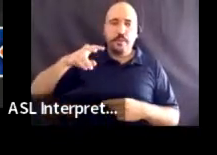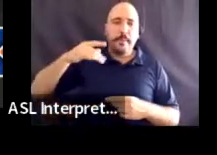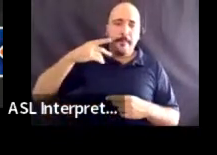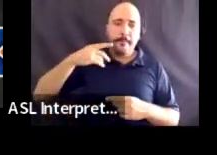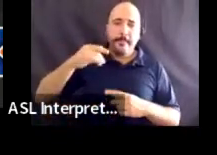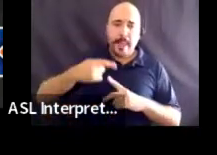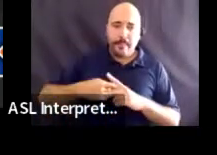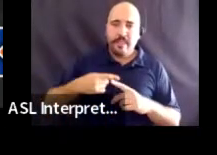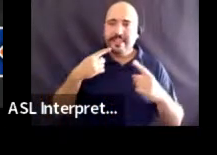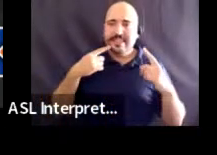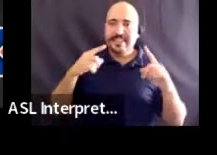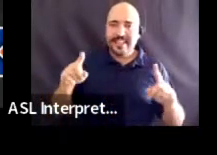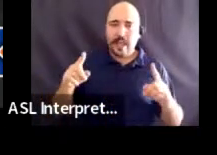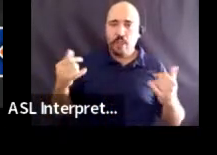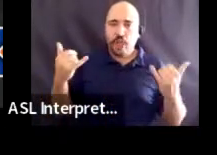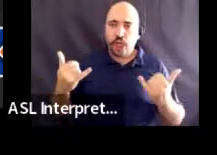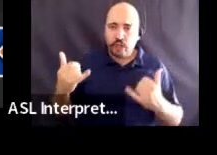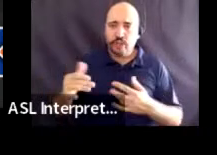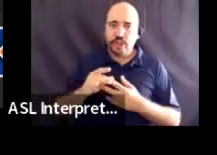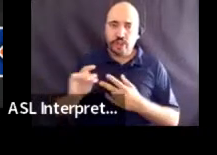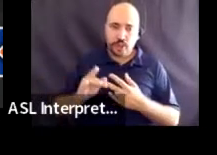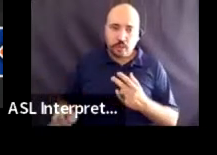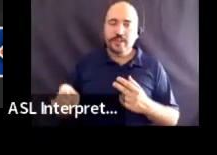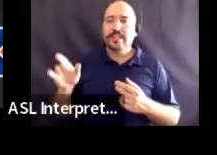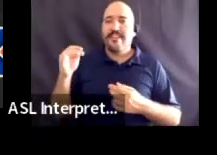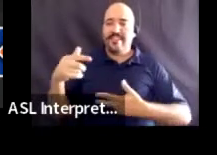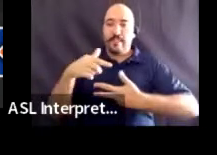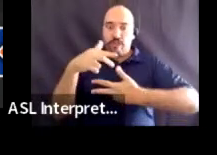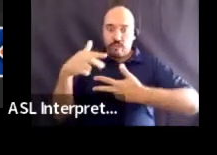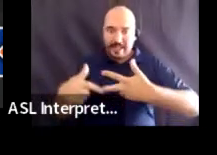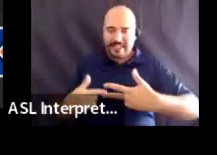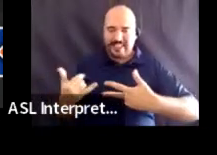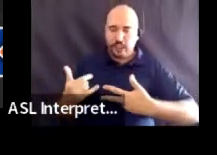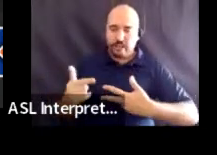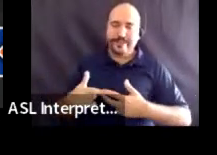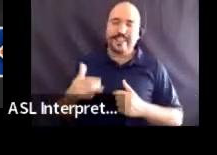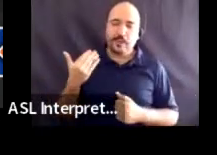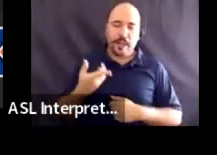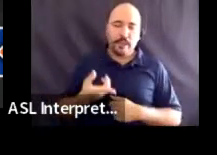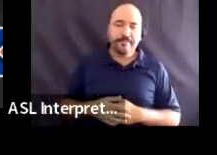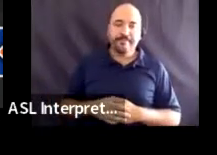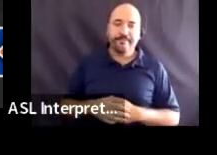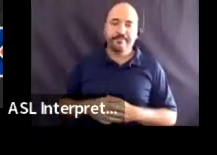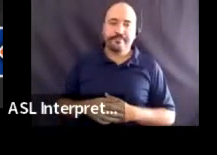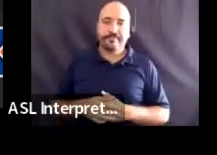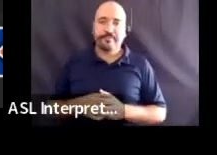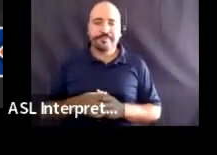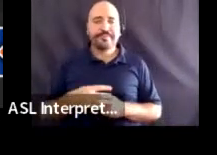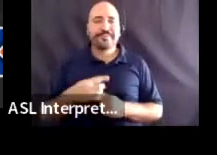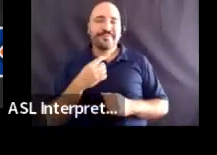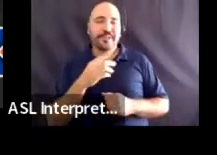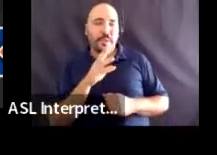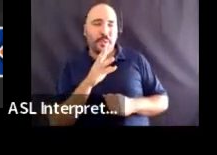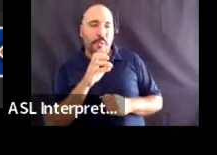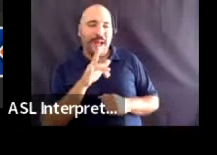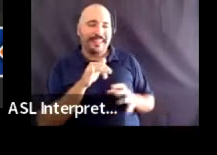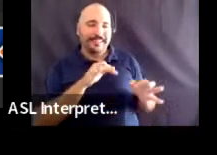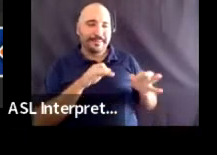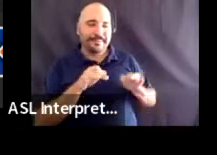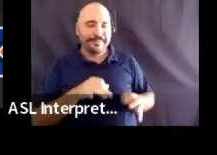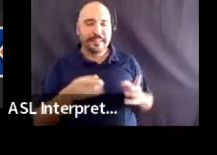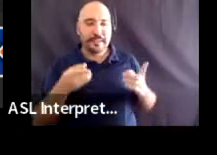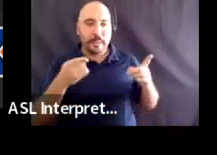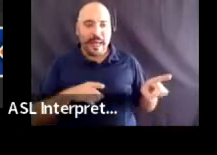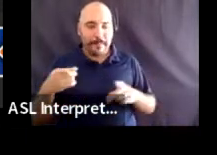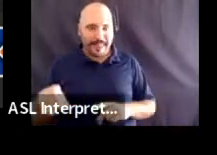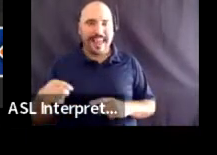announcing the current choice of a set of three choices. Right. So what was happening is, as a keyboard